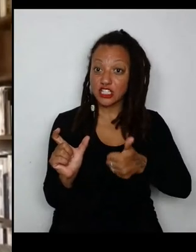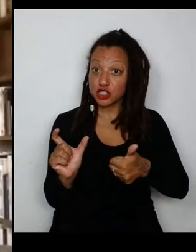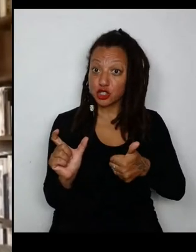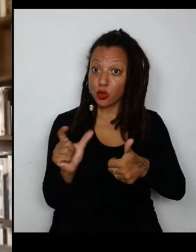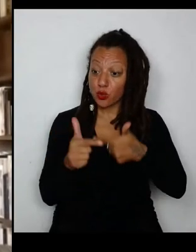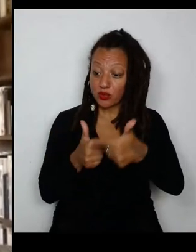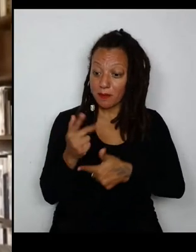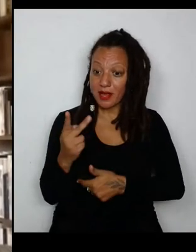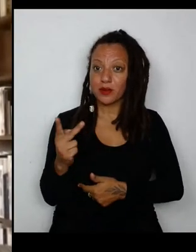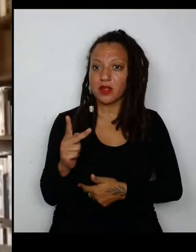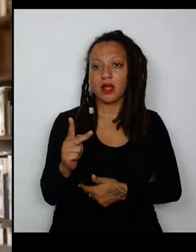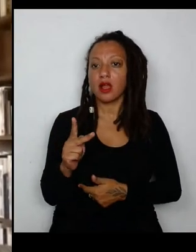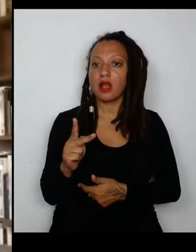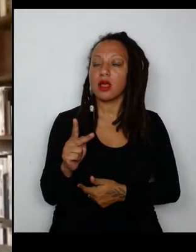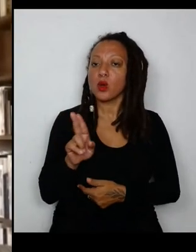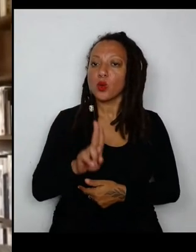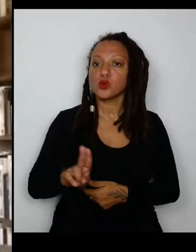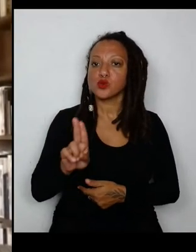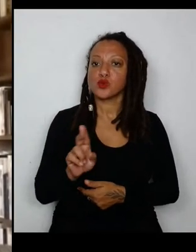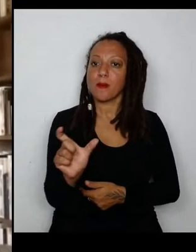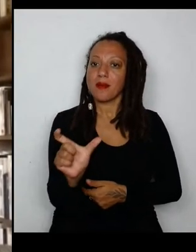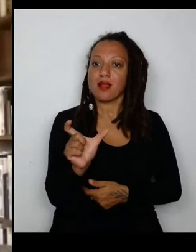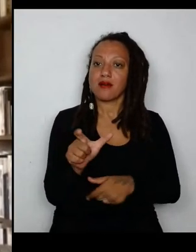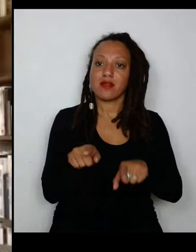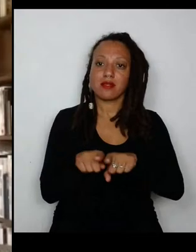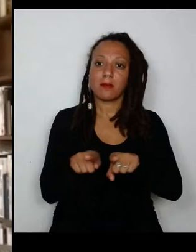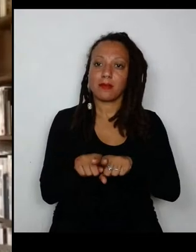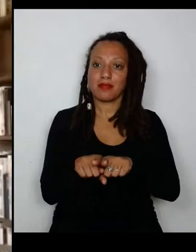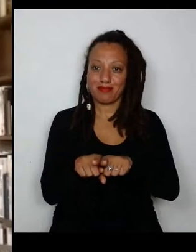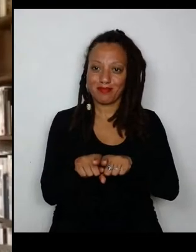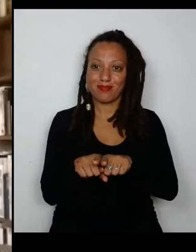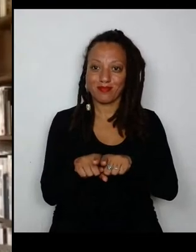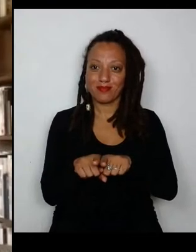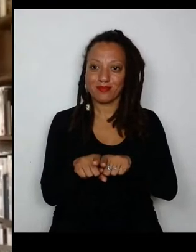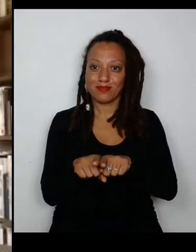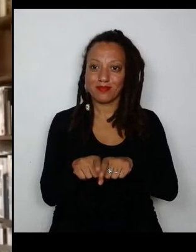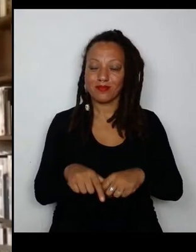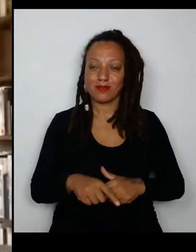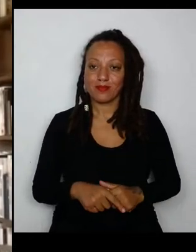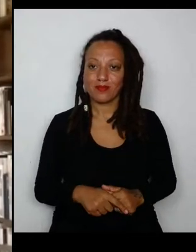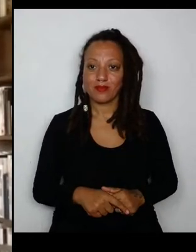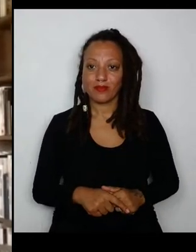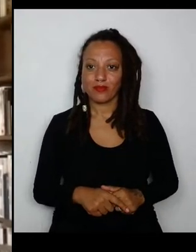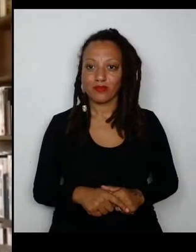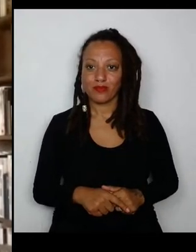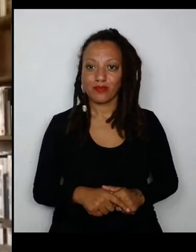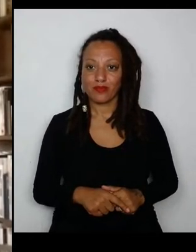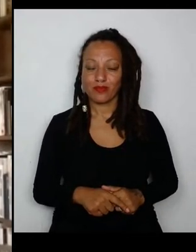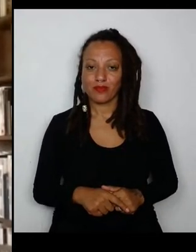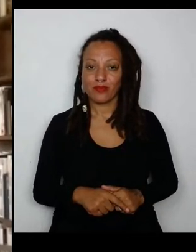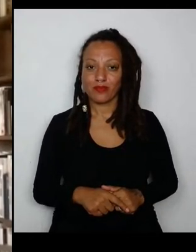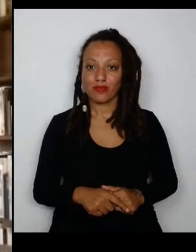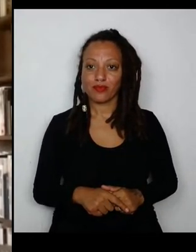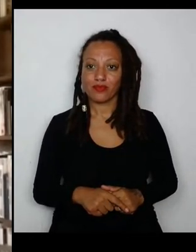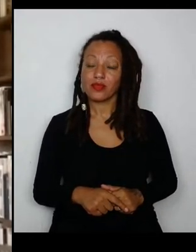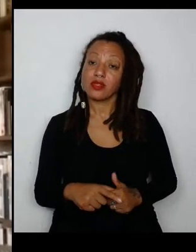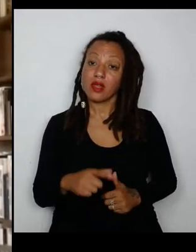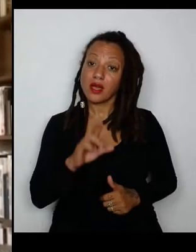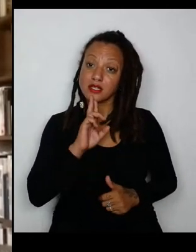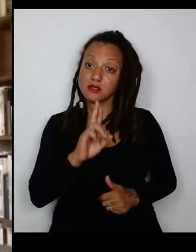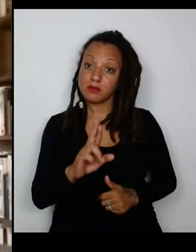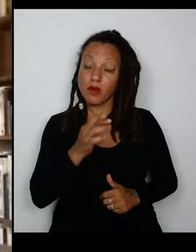was there was certainly you know as a strain of critical response which found him to be